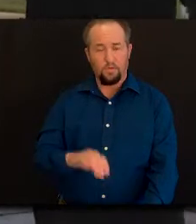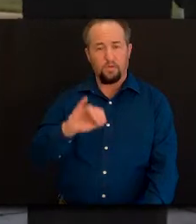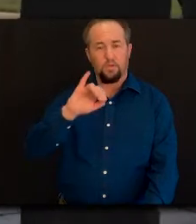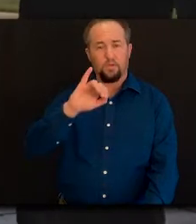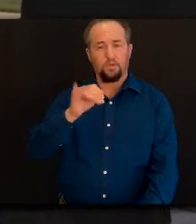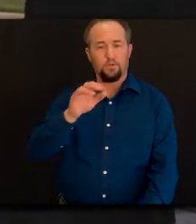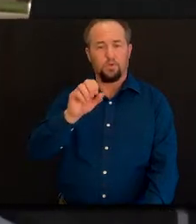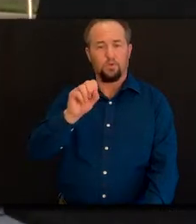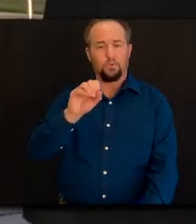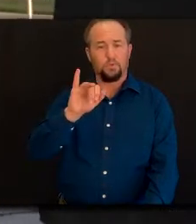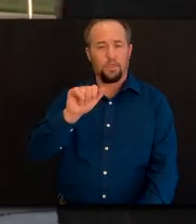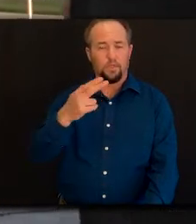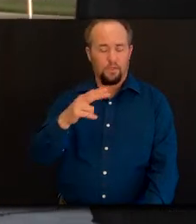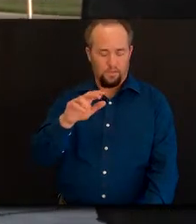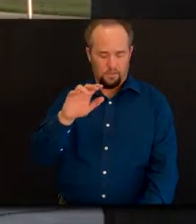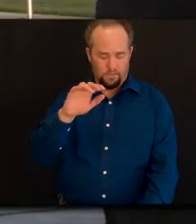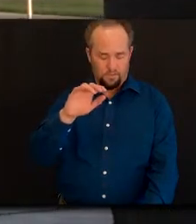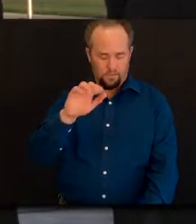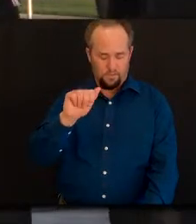Josiah J. Assefa.